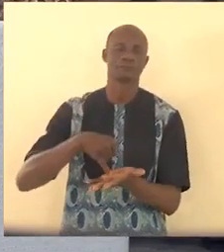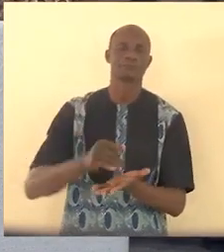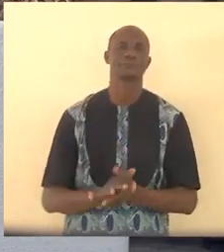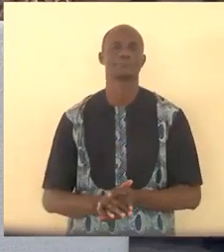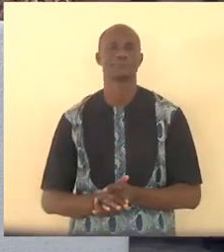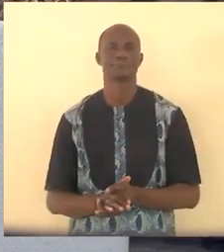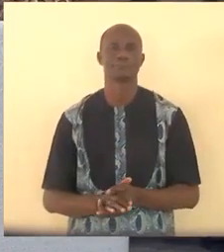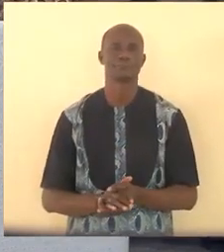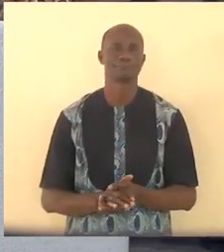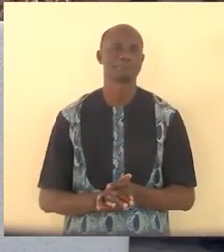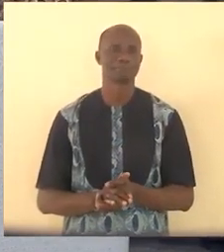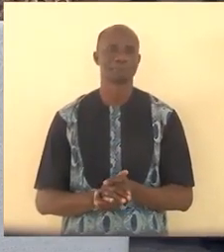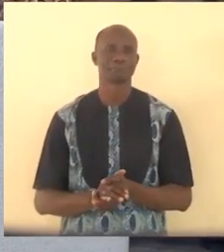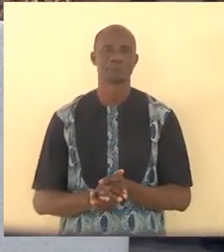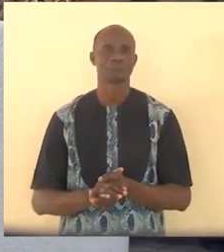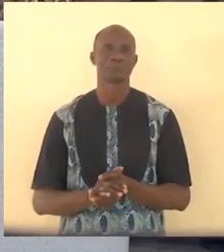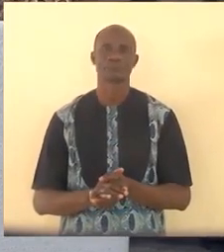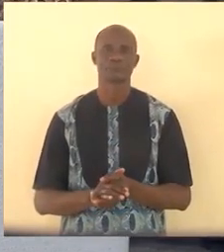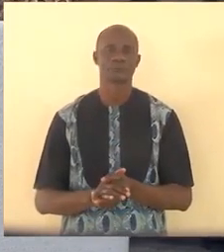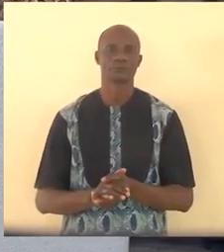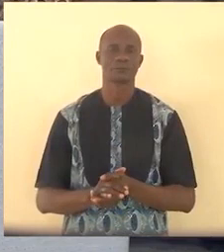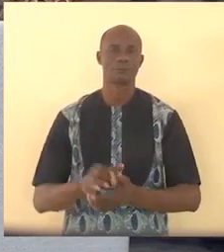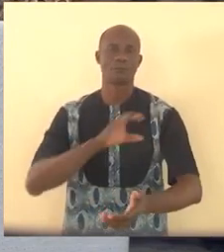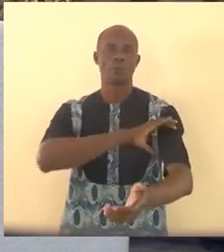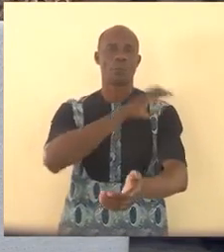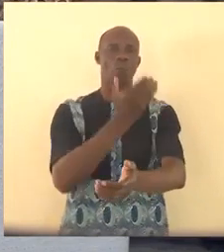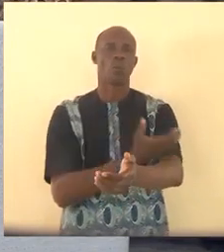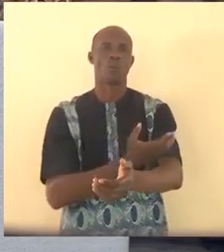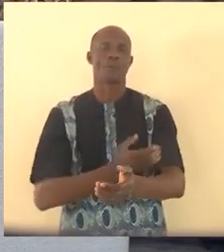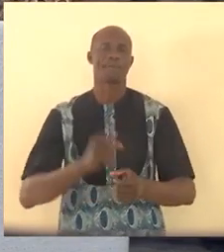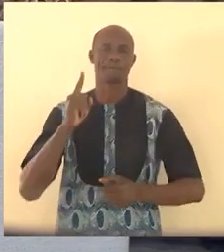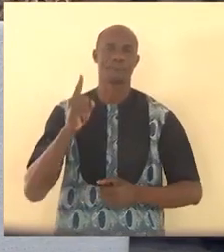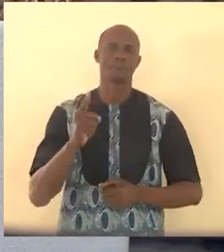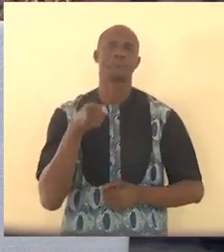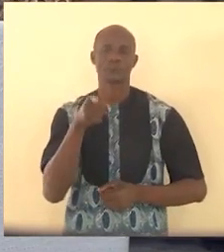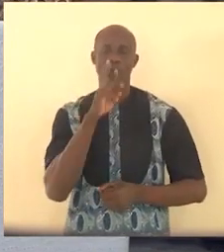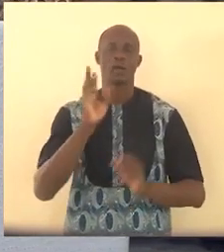it. Mighty one, you are